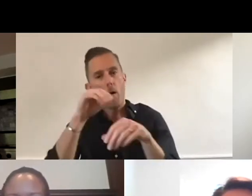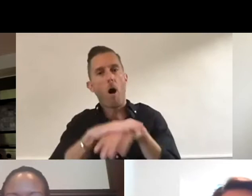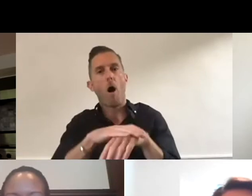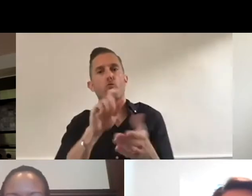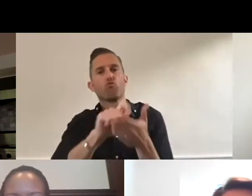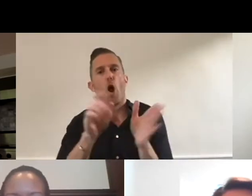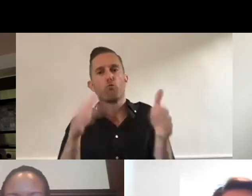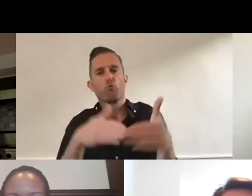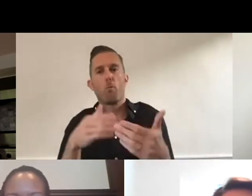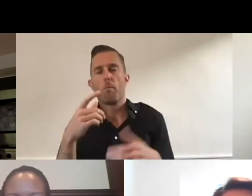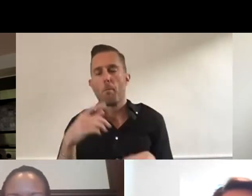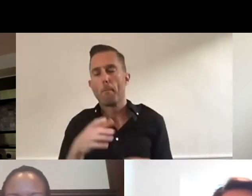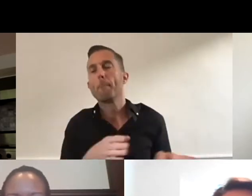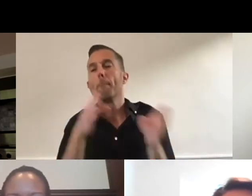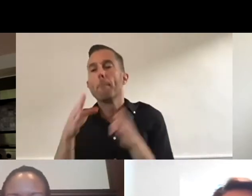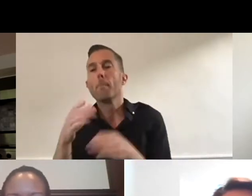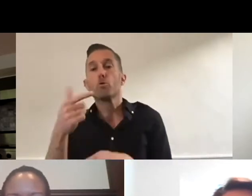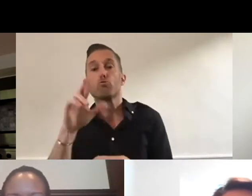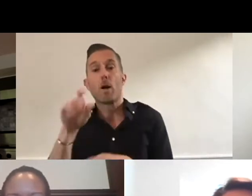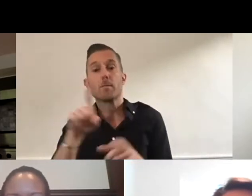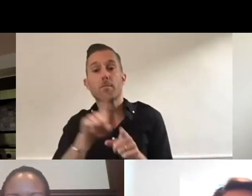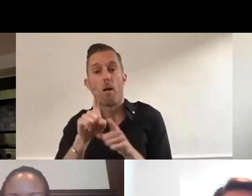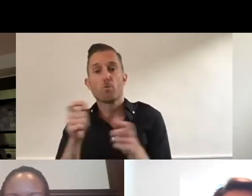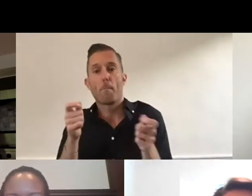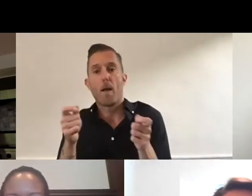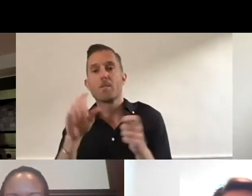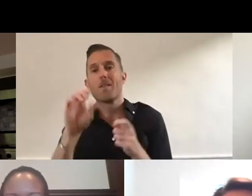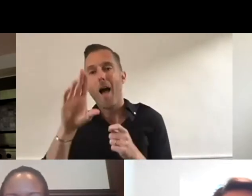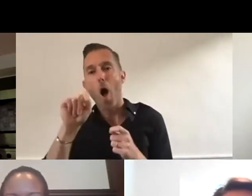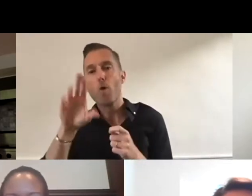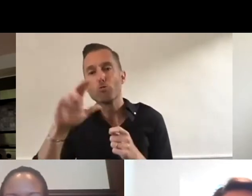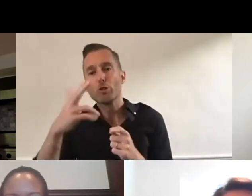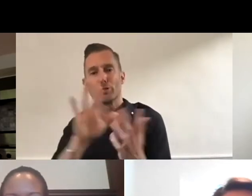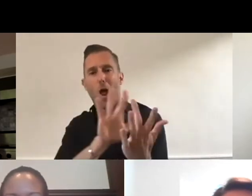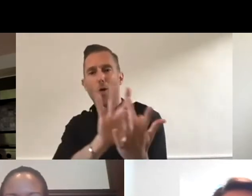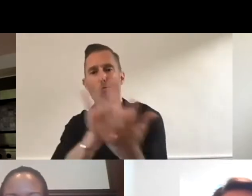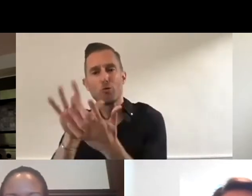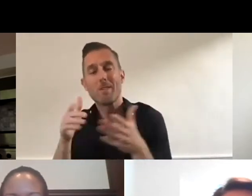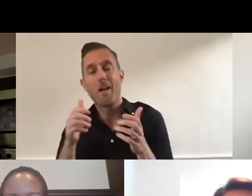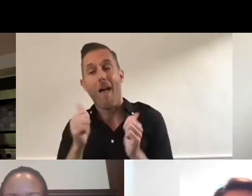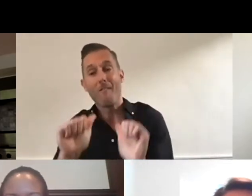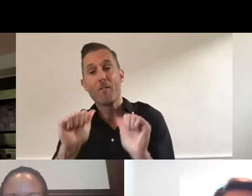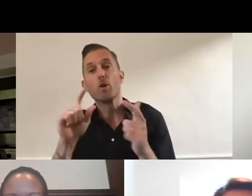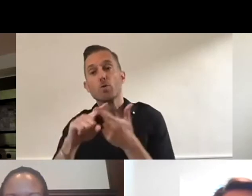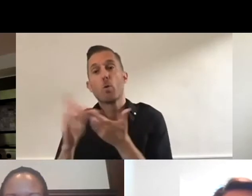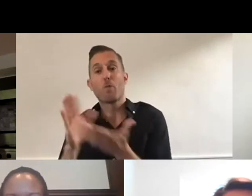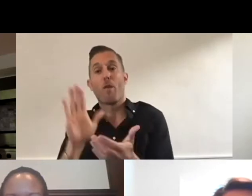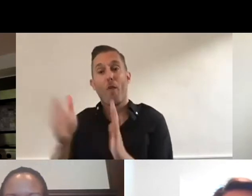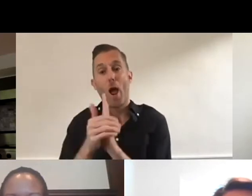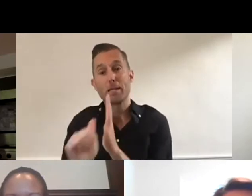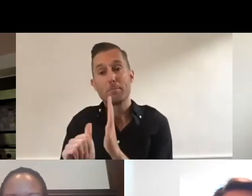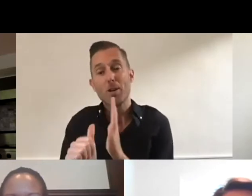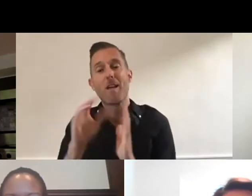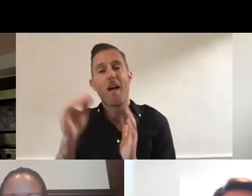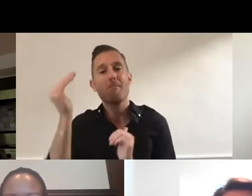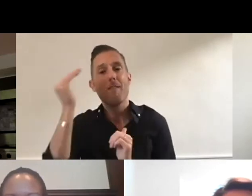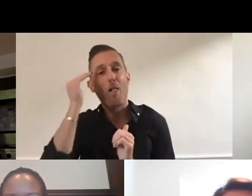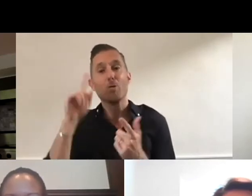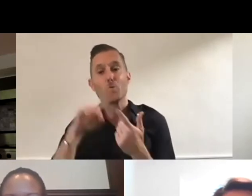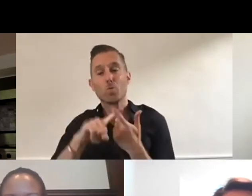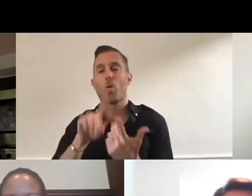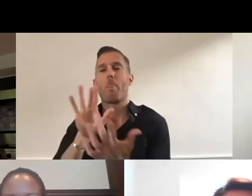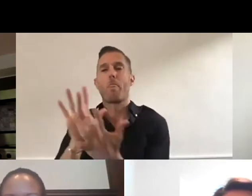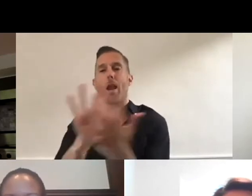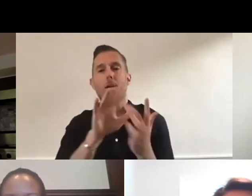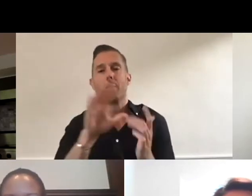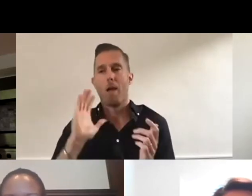Grace also manages outreach efforts to community partners to bring their expertise and knowledge to the network.